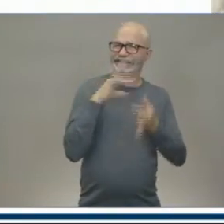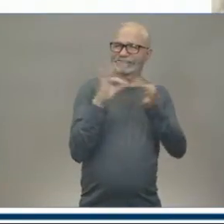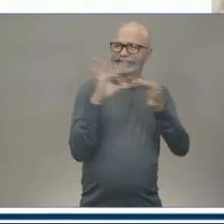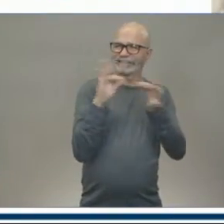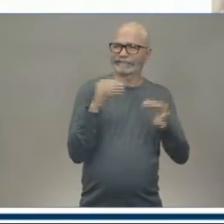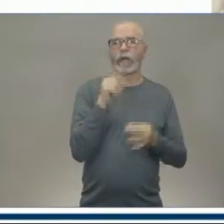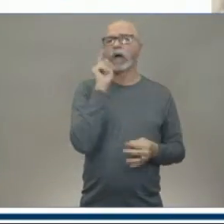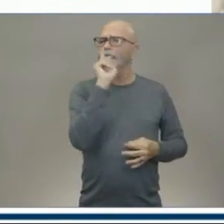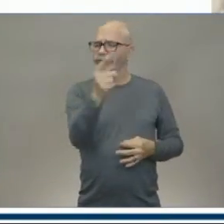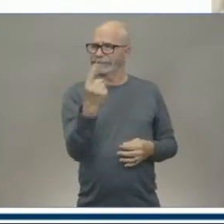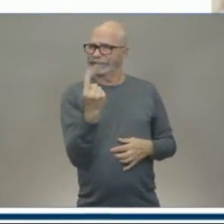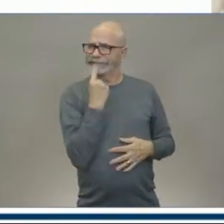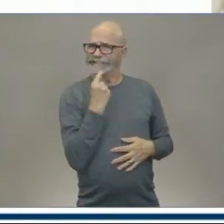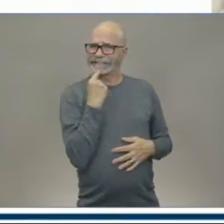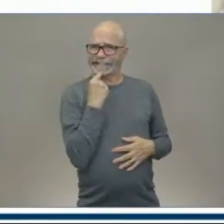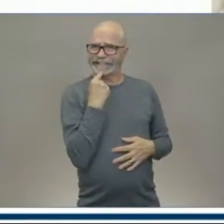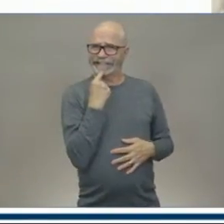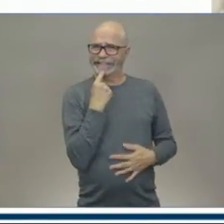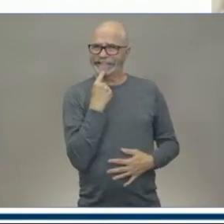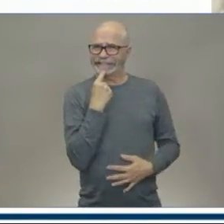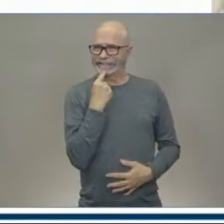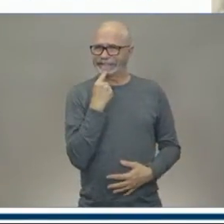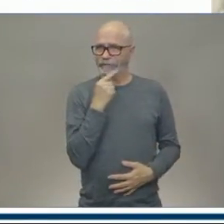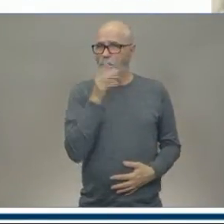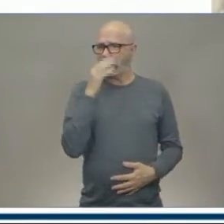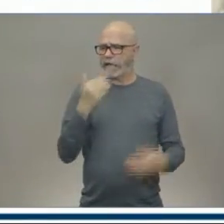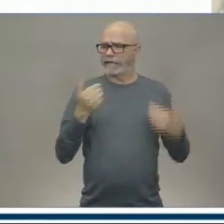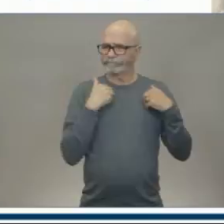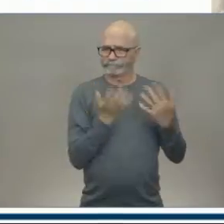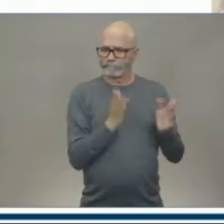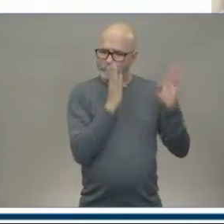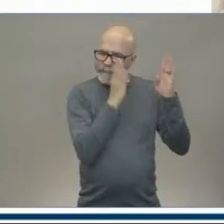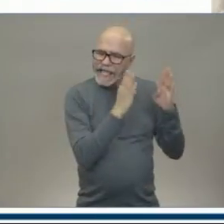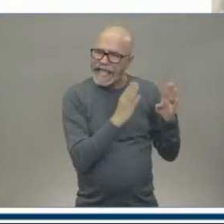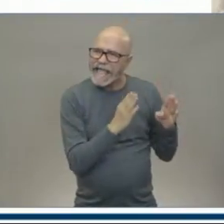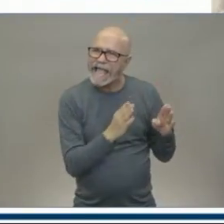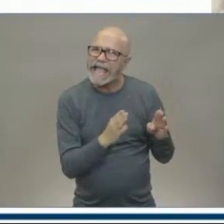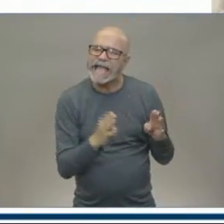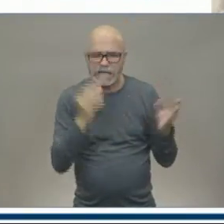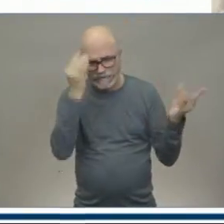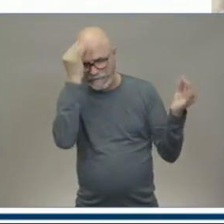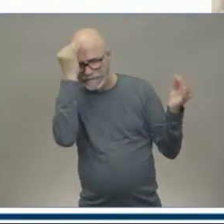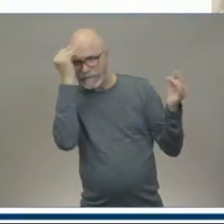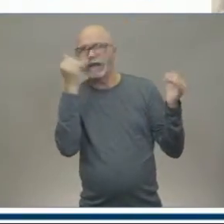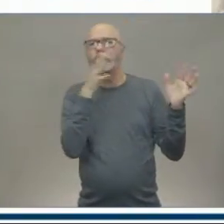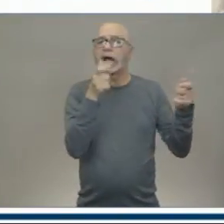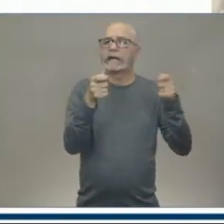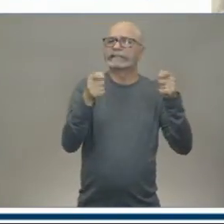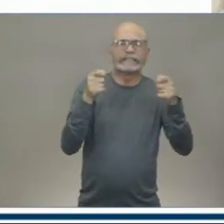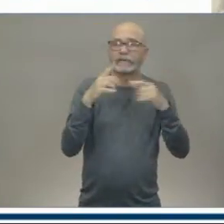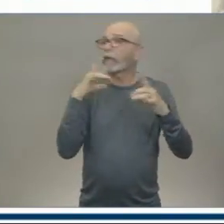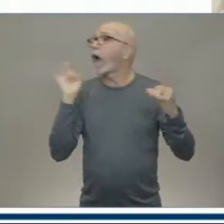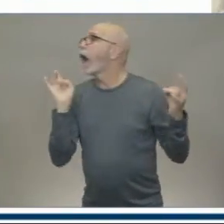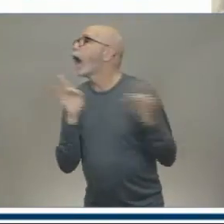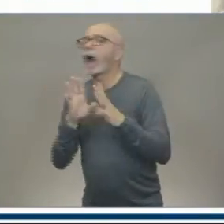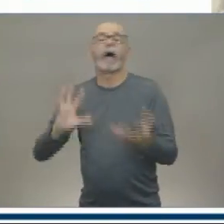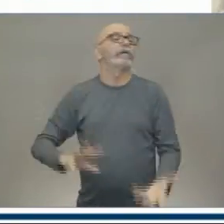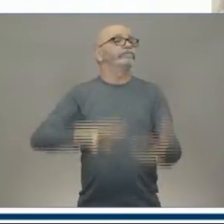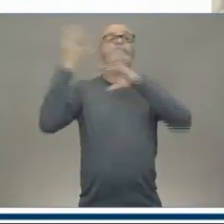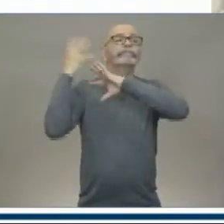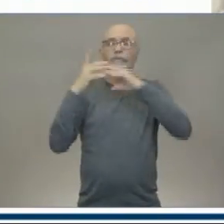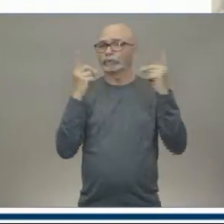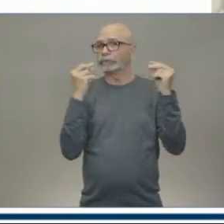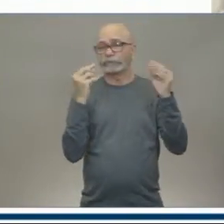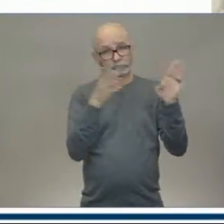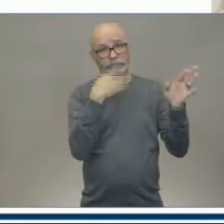that there's going to be a plan in place to deal with the housing crisis in HRN. Is that coming